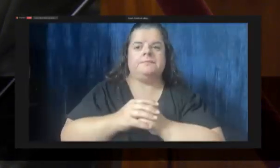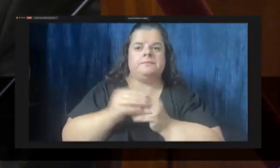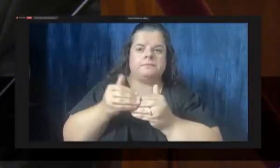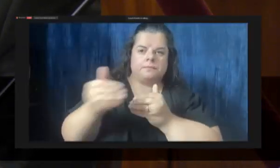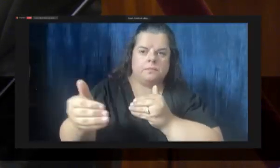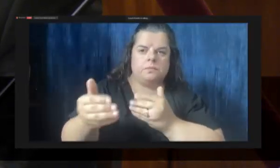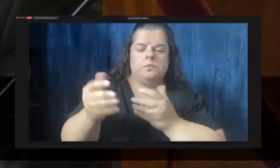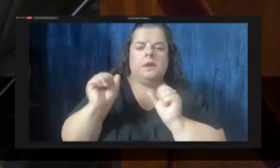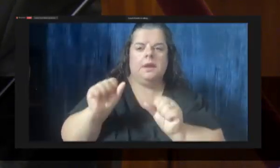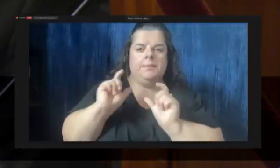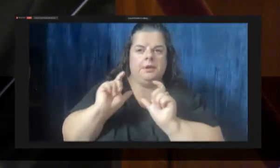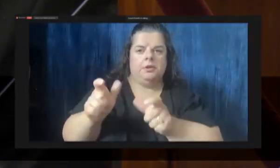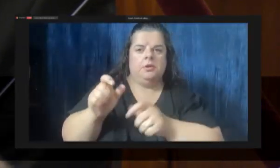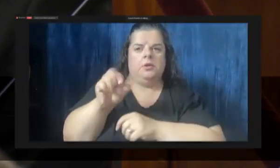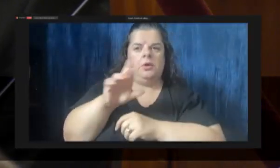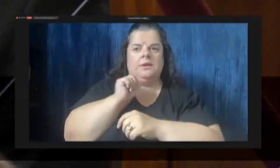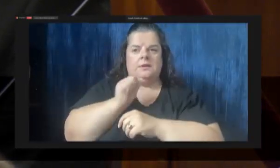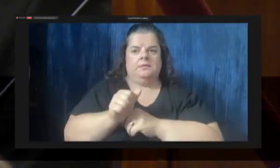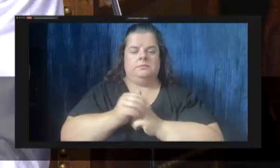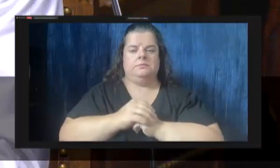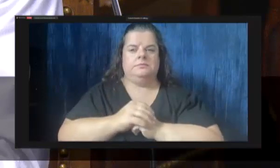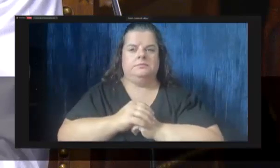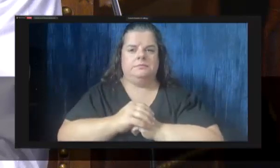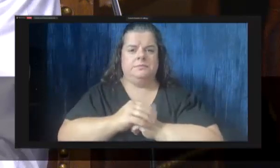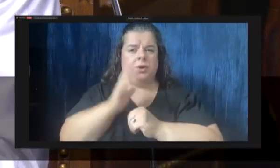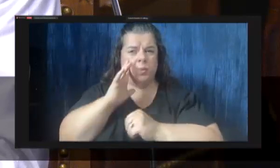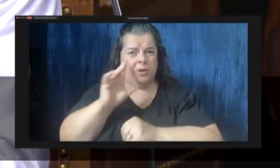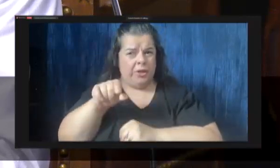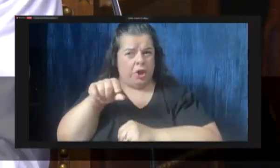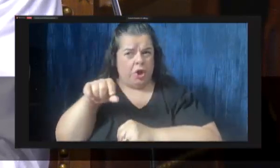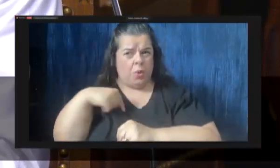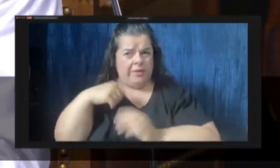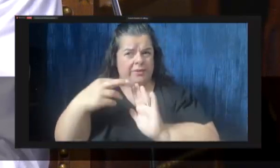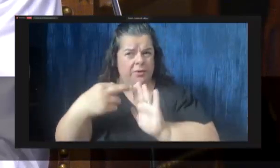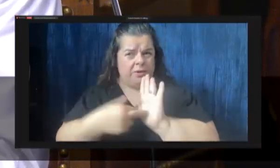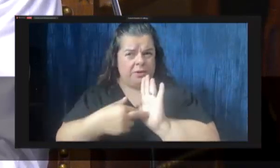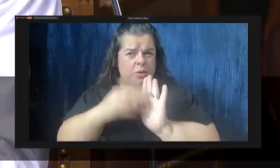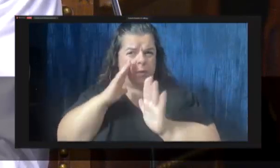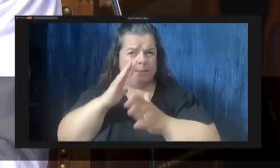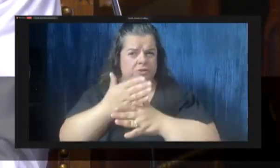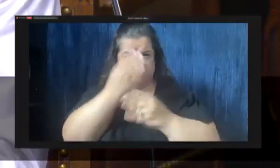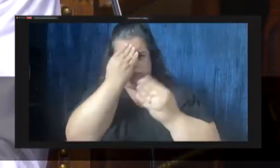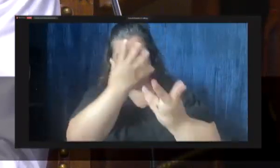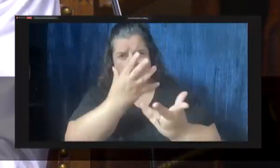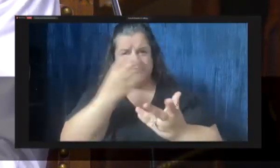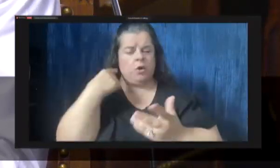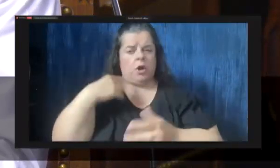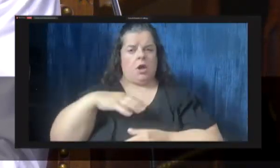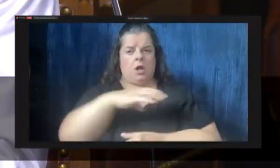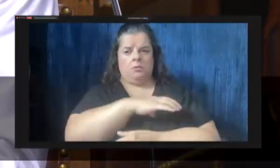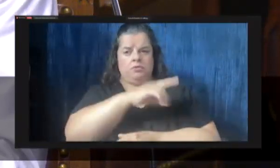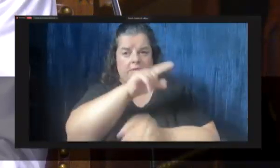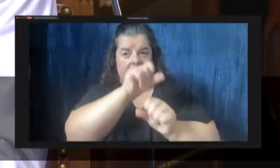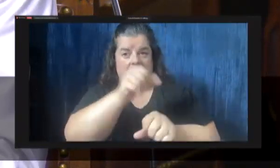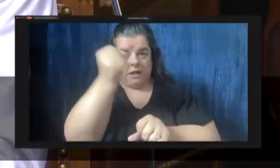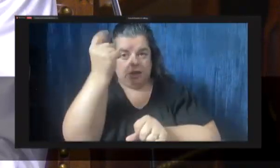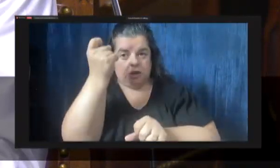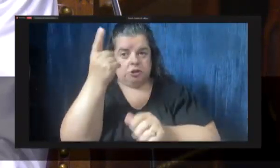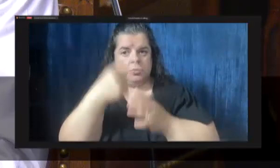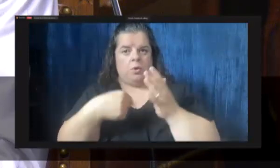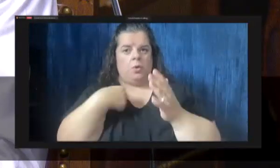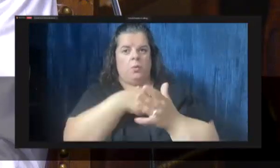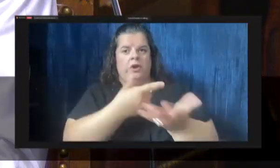donated or not. Will the qualifications be shared with council for council to have an understanding of what we are asking of